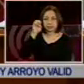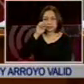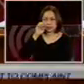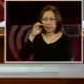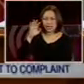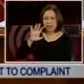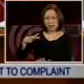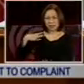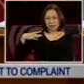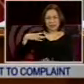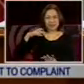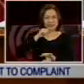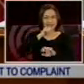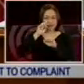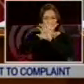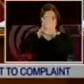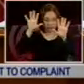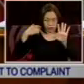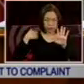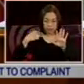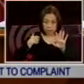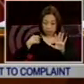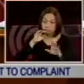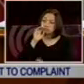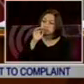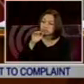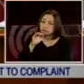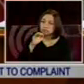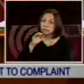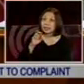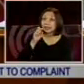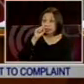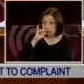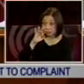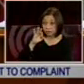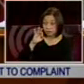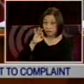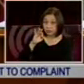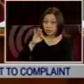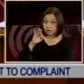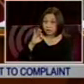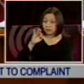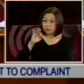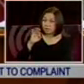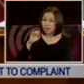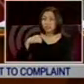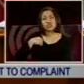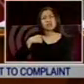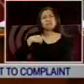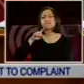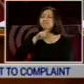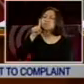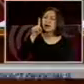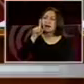vague portions of this whole thing. If, and I'm giving a I'm asking a